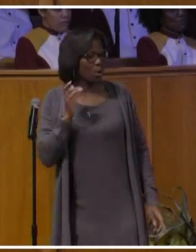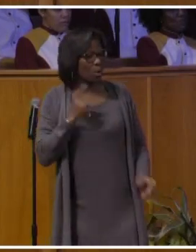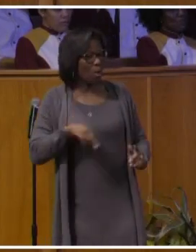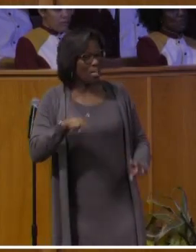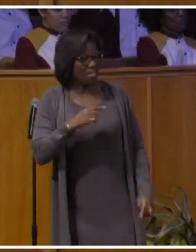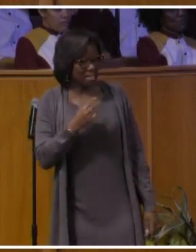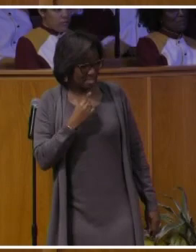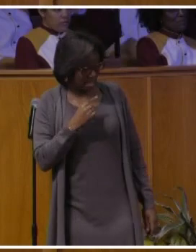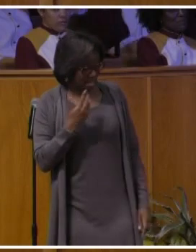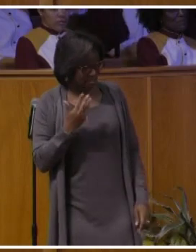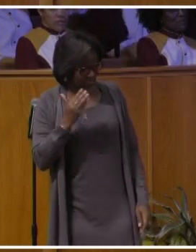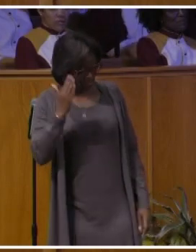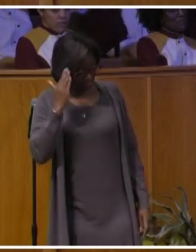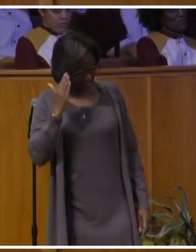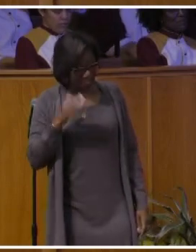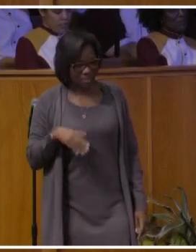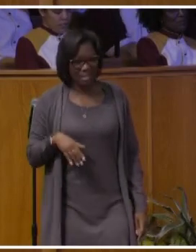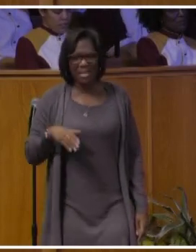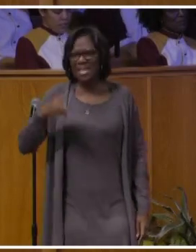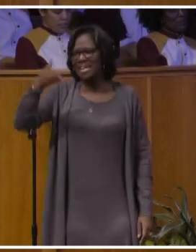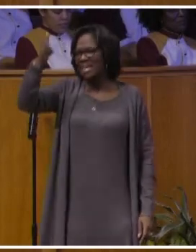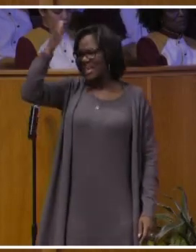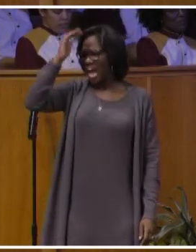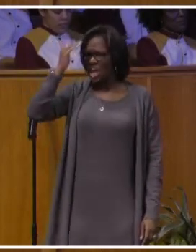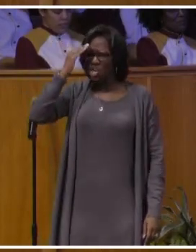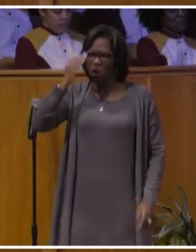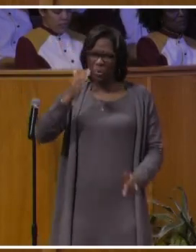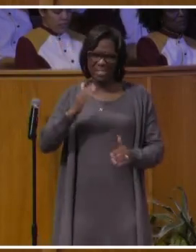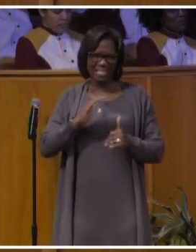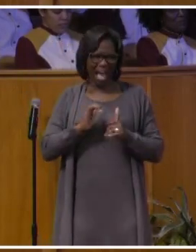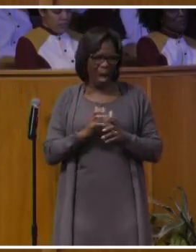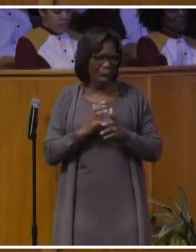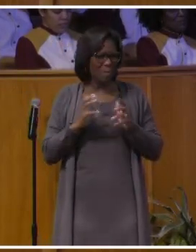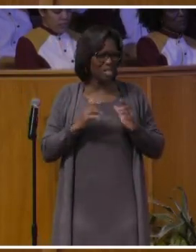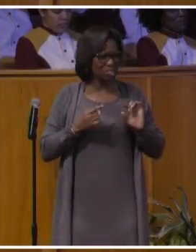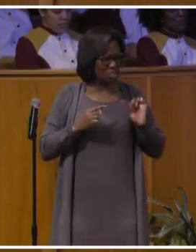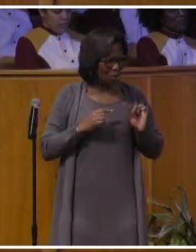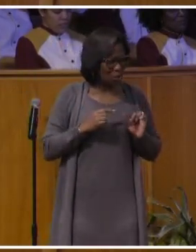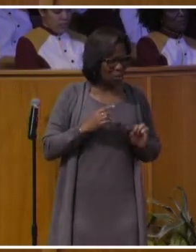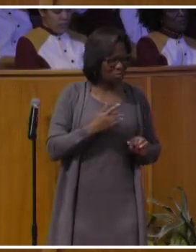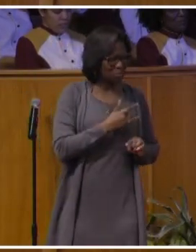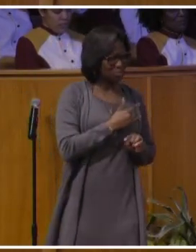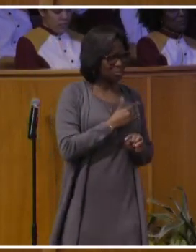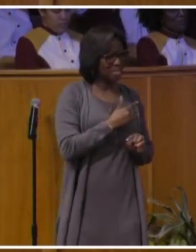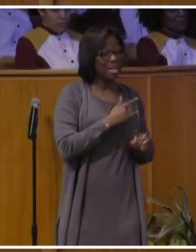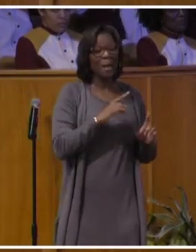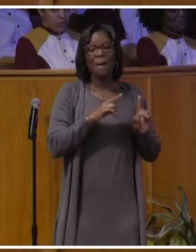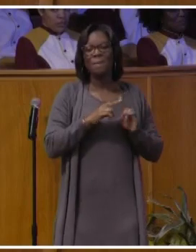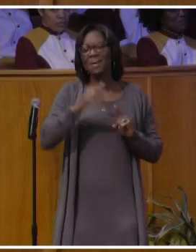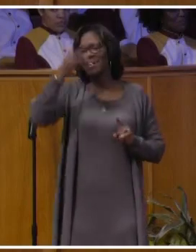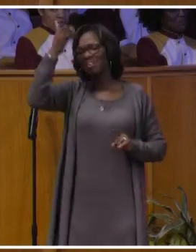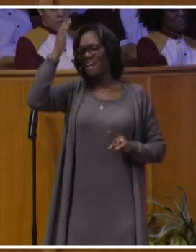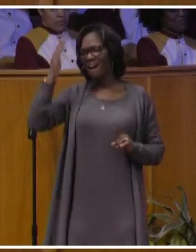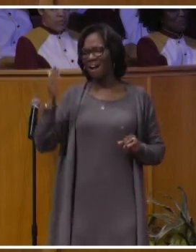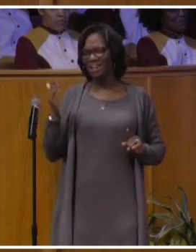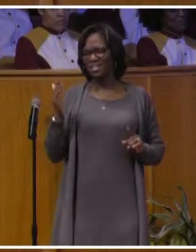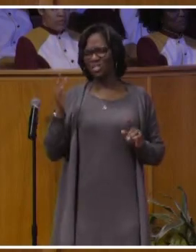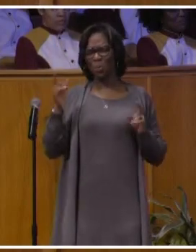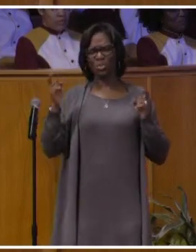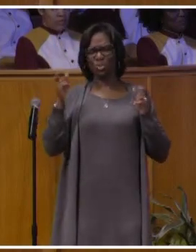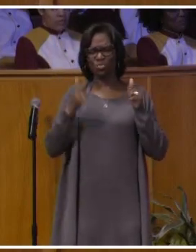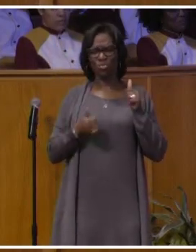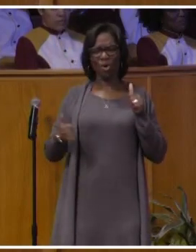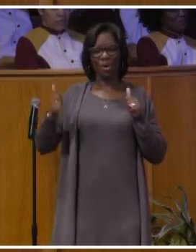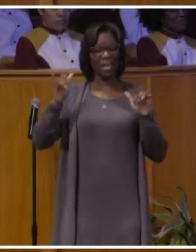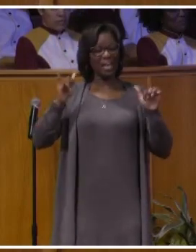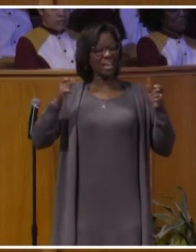said. God knows how it hurt you. And he's so much God that he